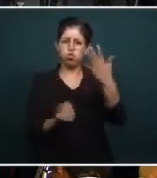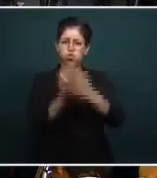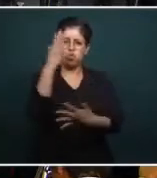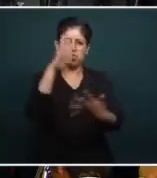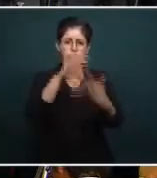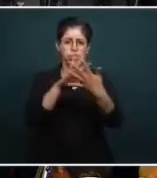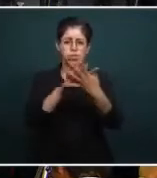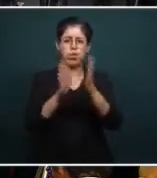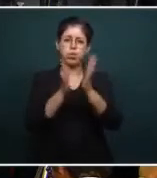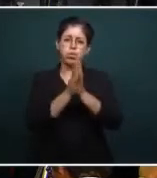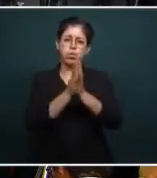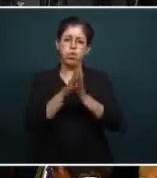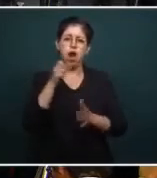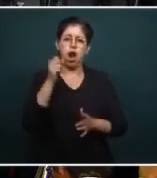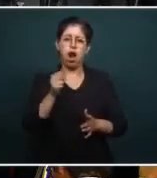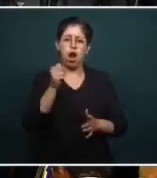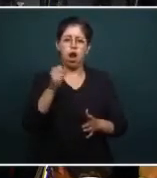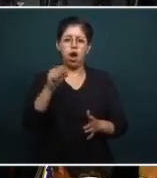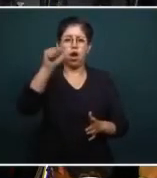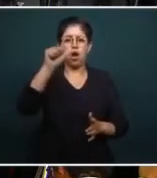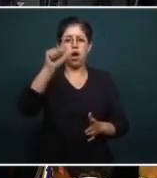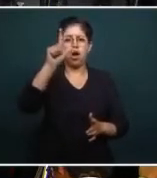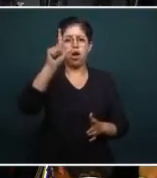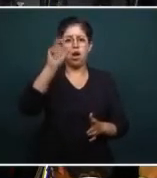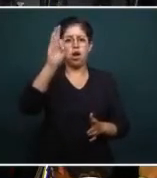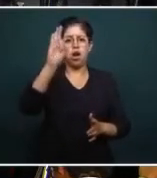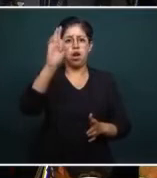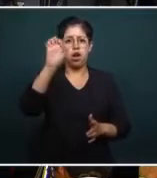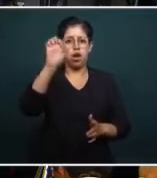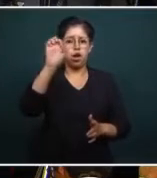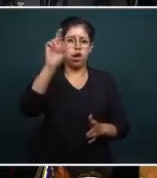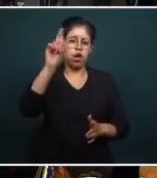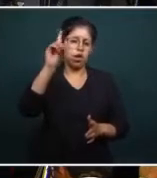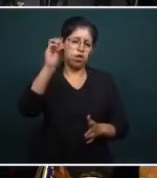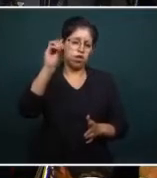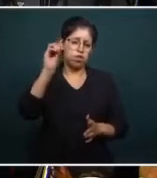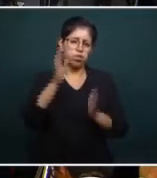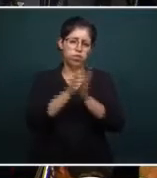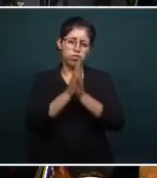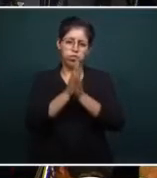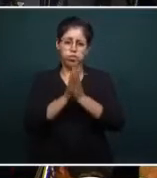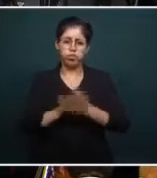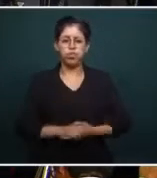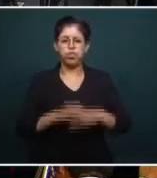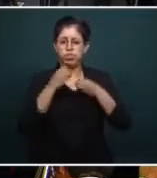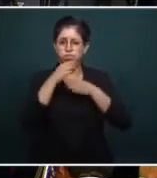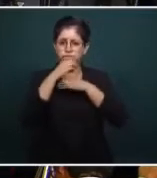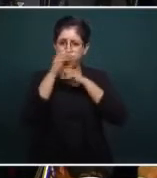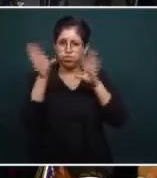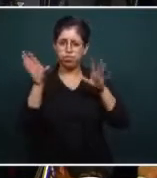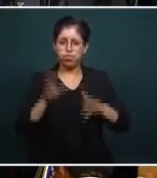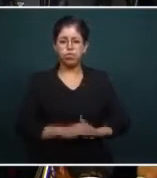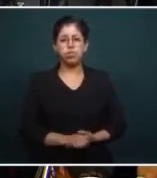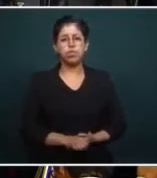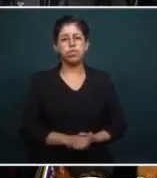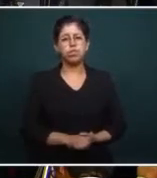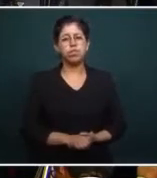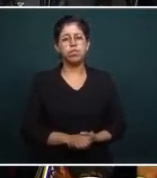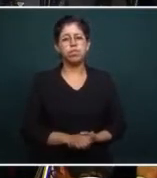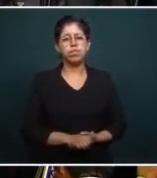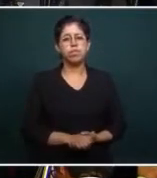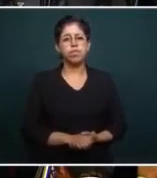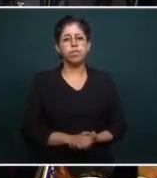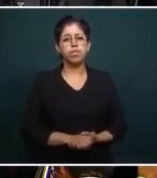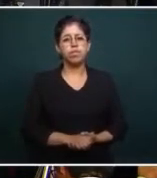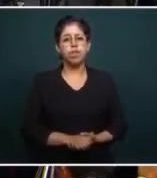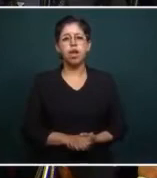nos expone sobre este So let's see if he can asunto. let us know Quiero regarding this aprovechar matter. para decir que So now I want to